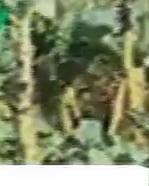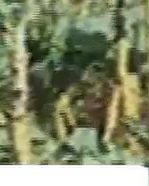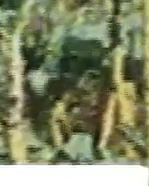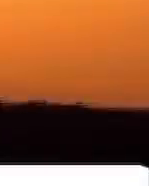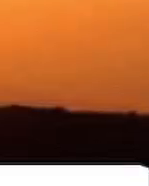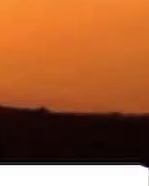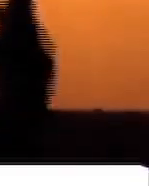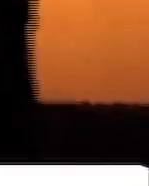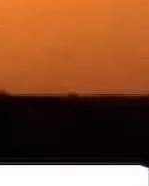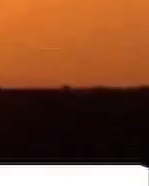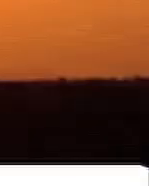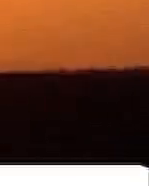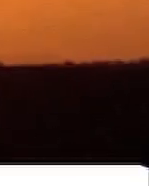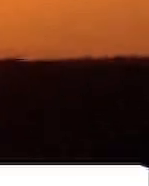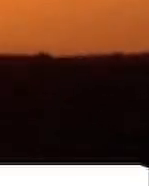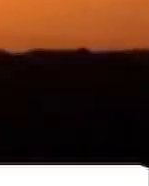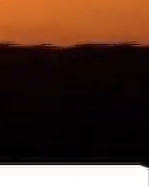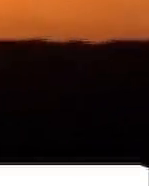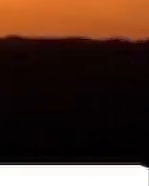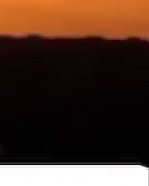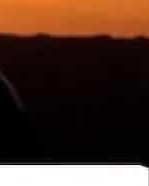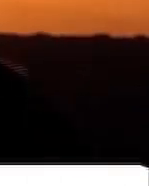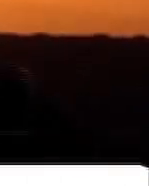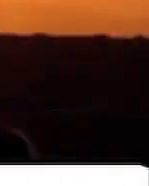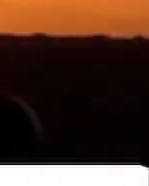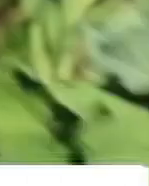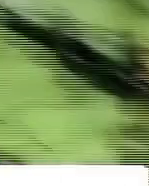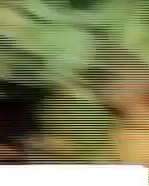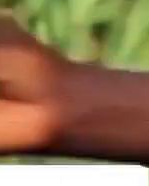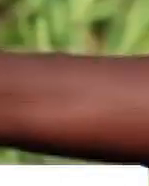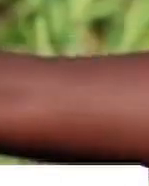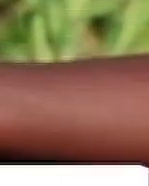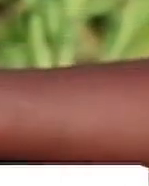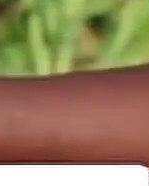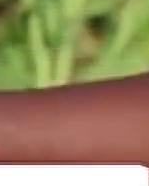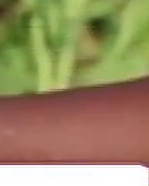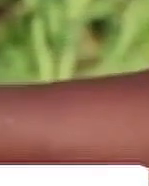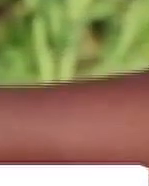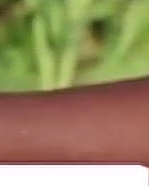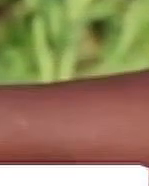ujumbe walinisi mfano teuli nitakuja nikitenda wema nezanguni kesho